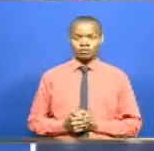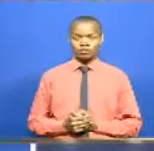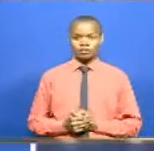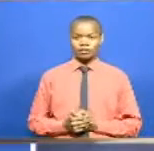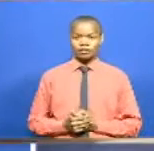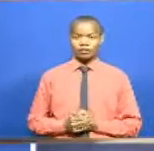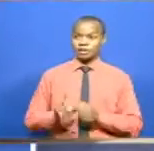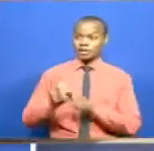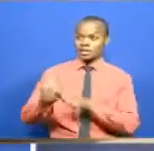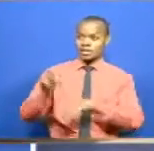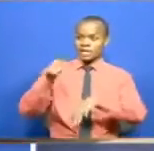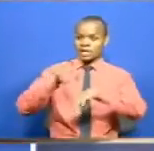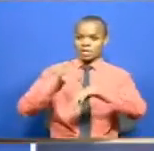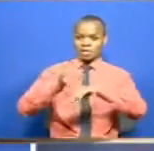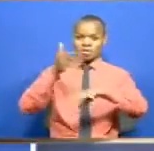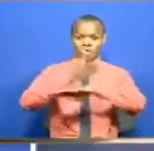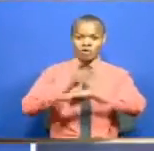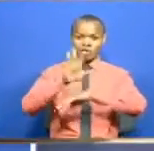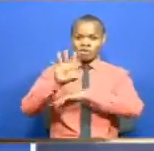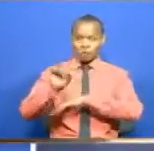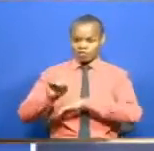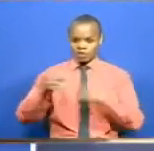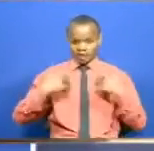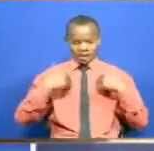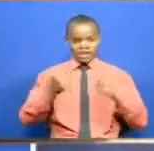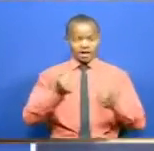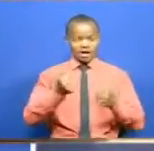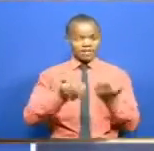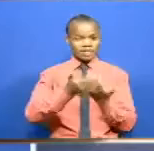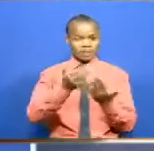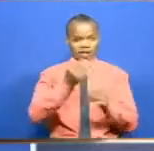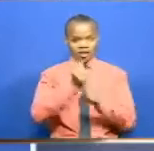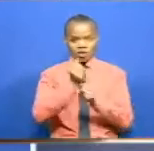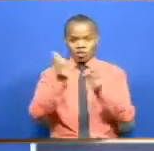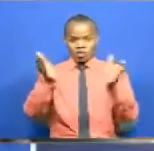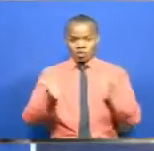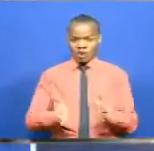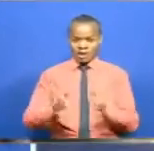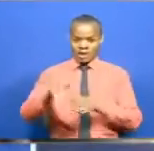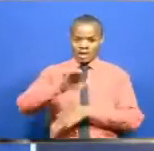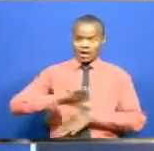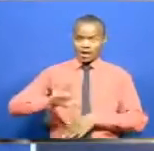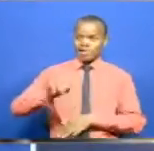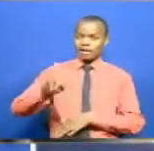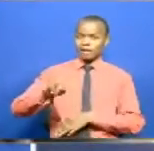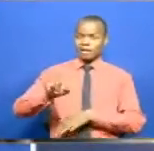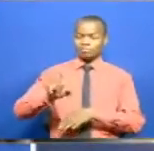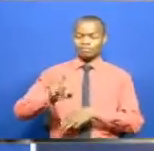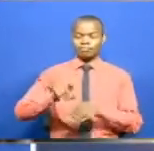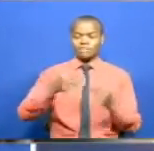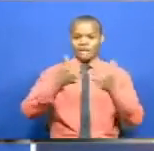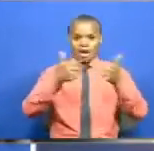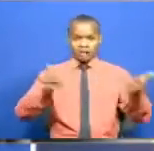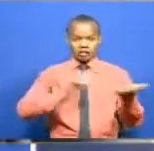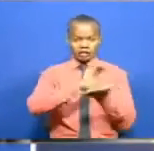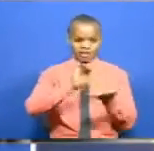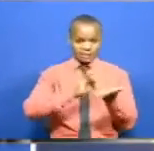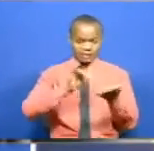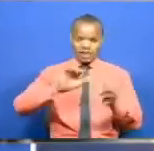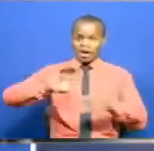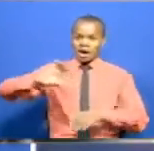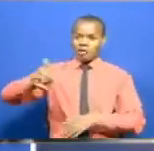This is after more than 40 healthcare workers stationed at the Mount Elgon COVID-19 Isolation Center in Trans Nzoia